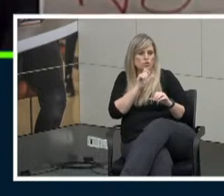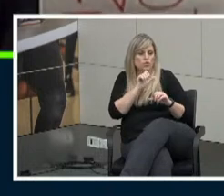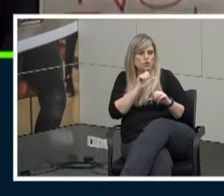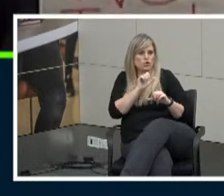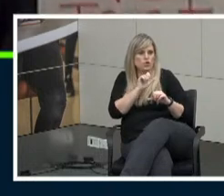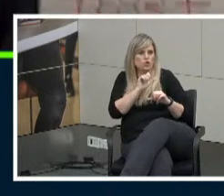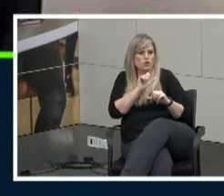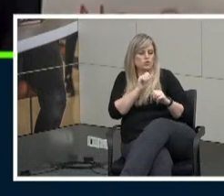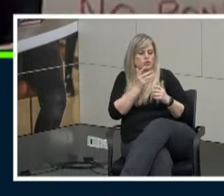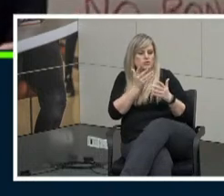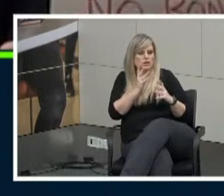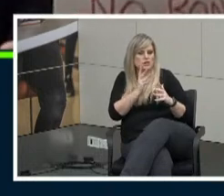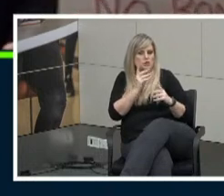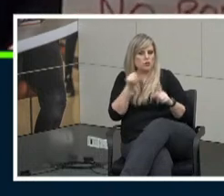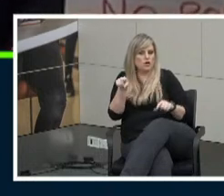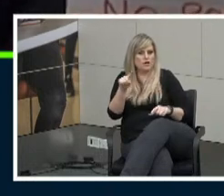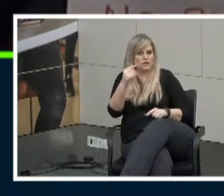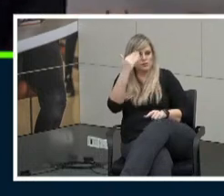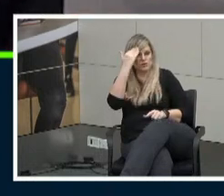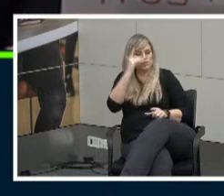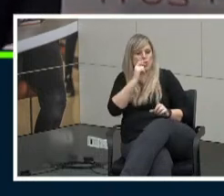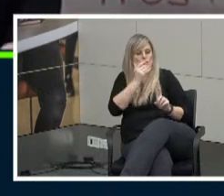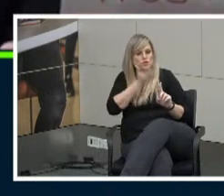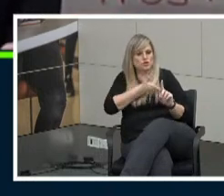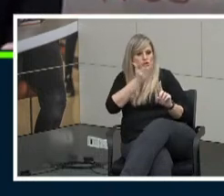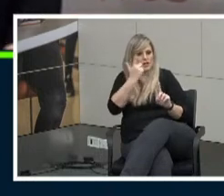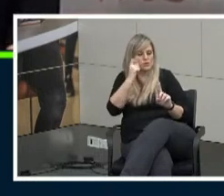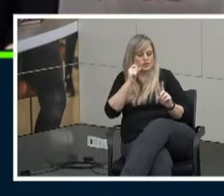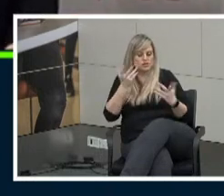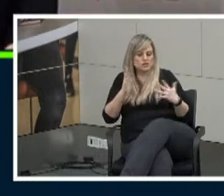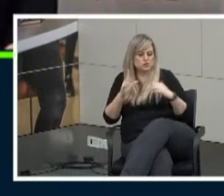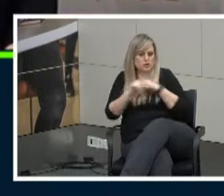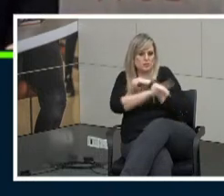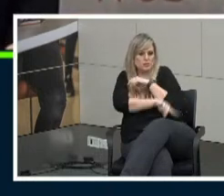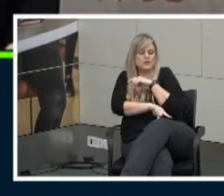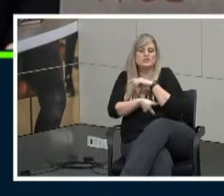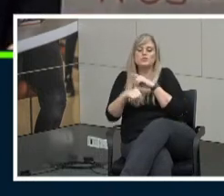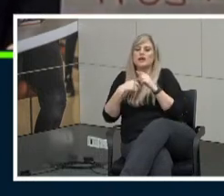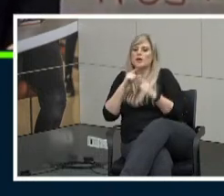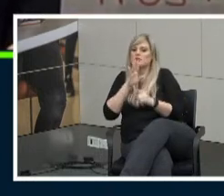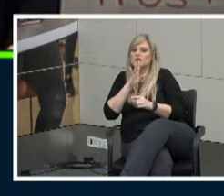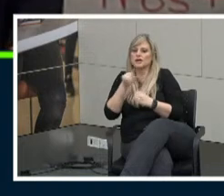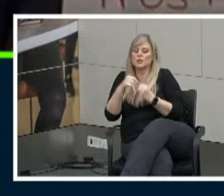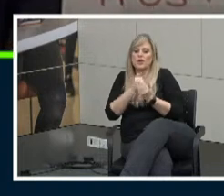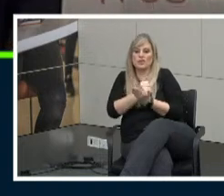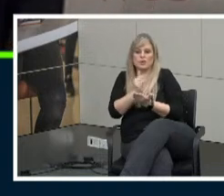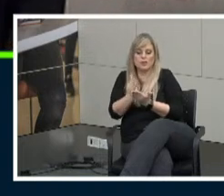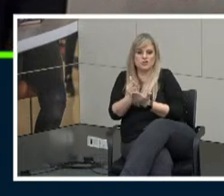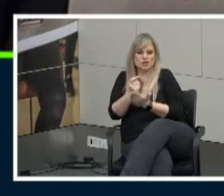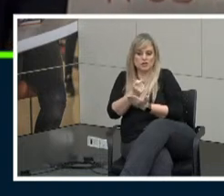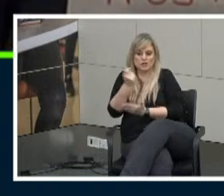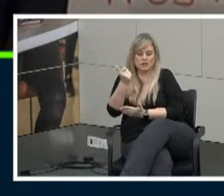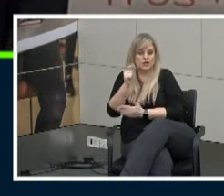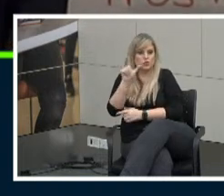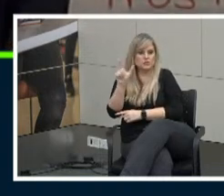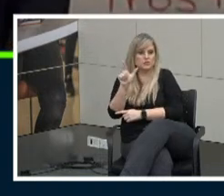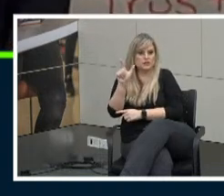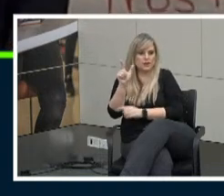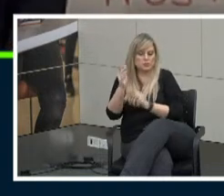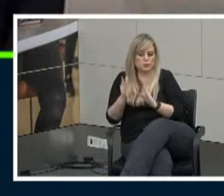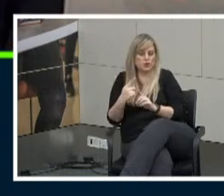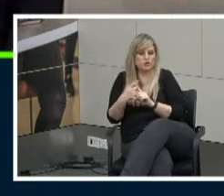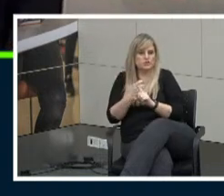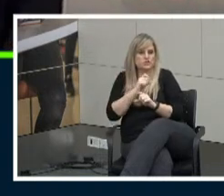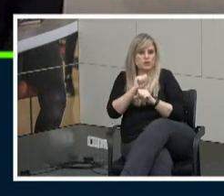remain anonymous due to fear of Retribution um I'm speaking on the budget um the removal of librarians from the